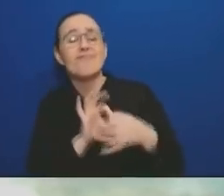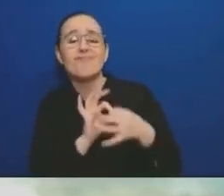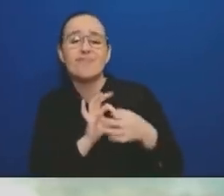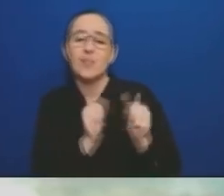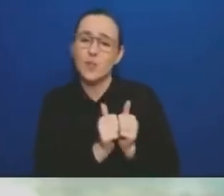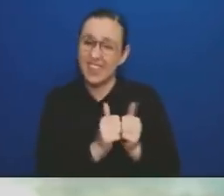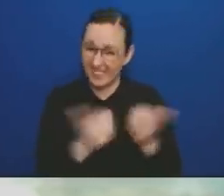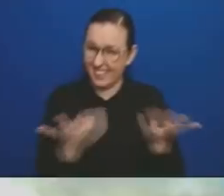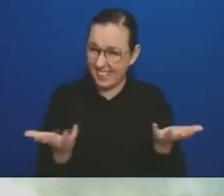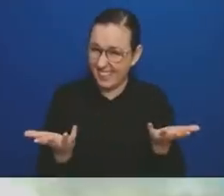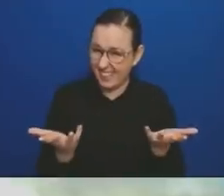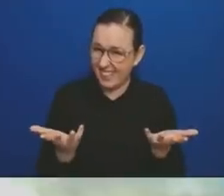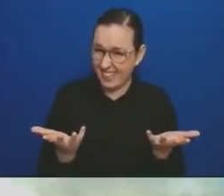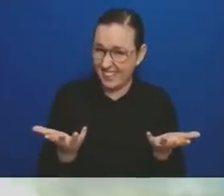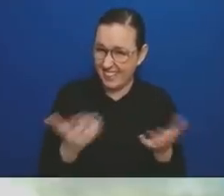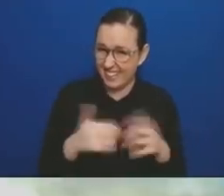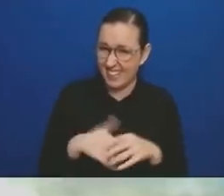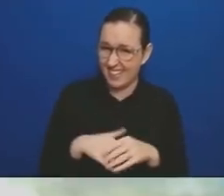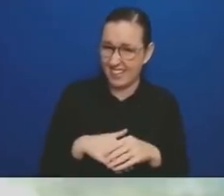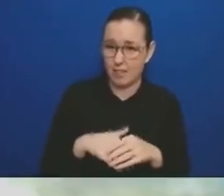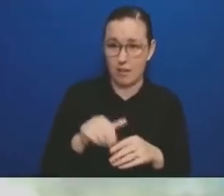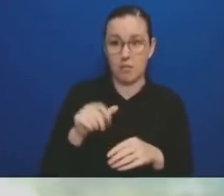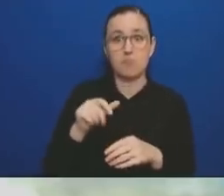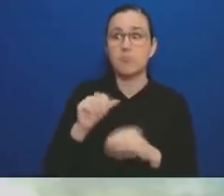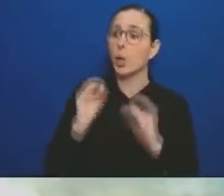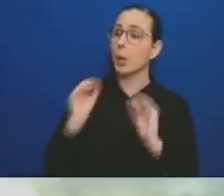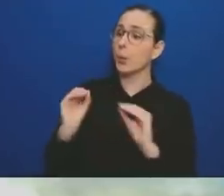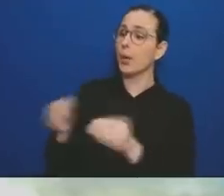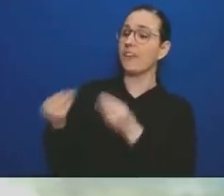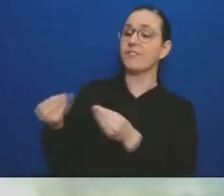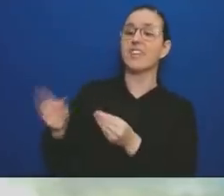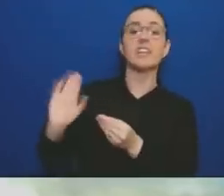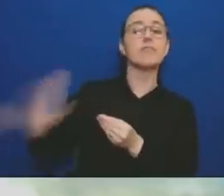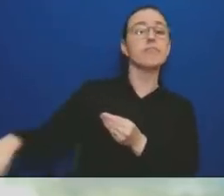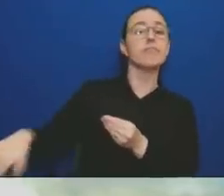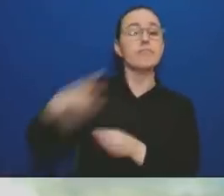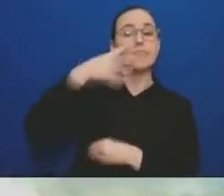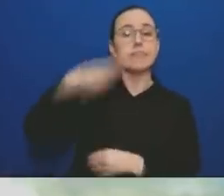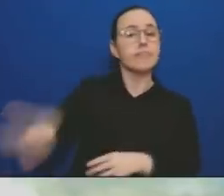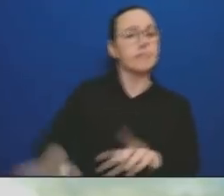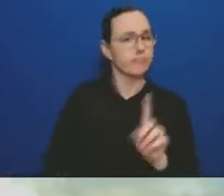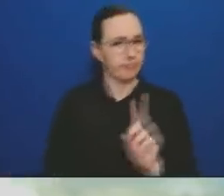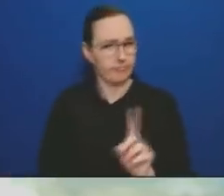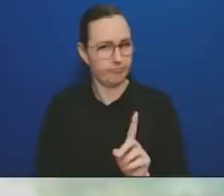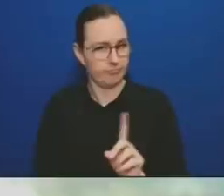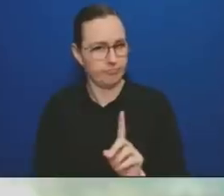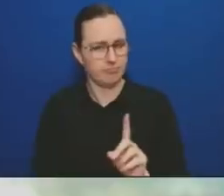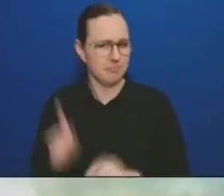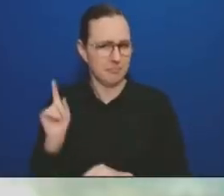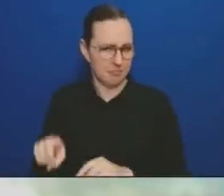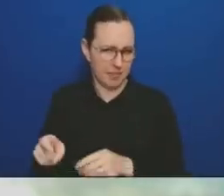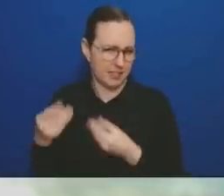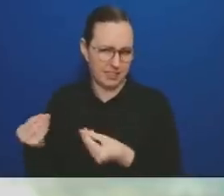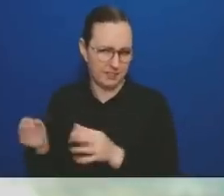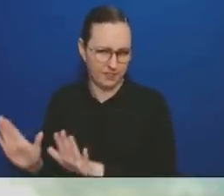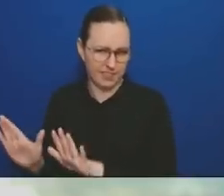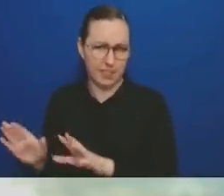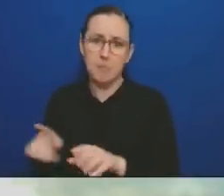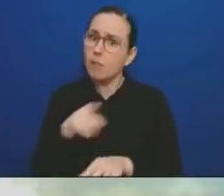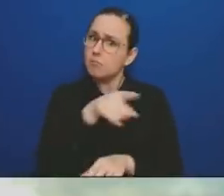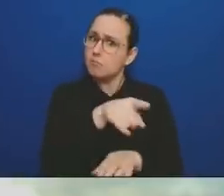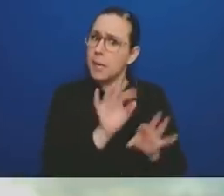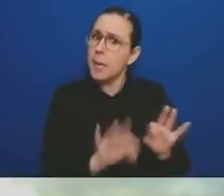patient that happened. But in no circumstances would someone not be fed, and I think that would probably be obvious to